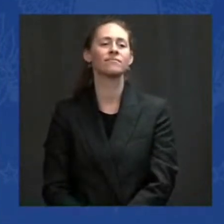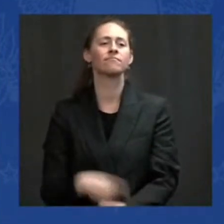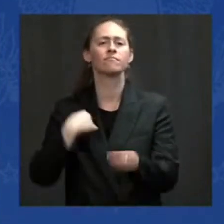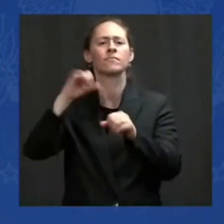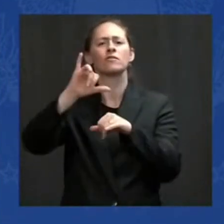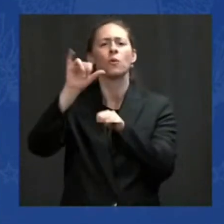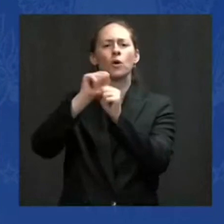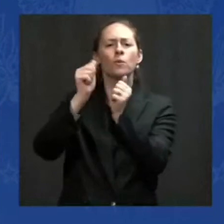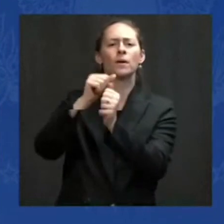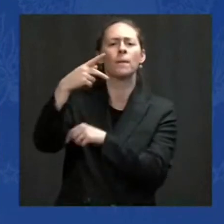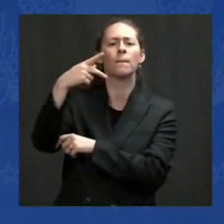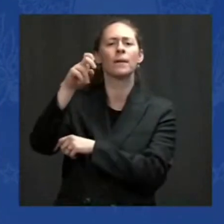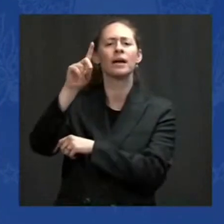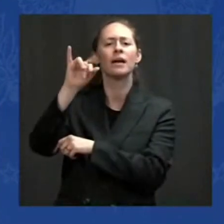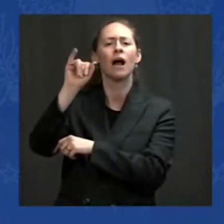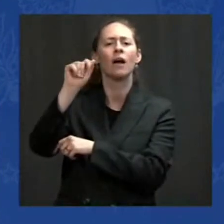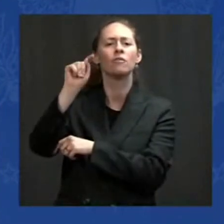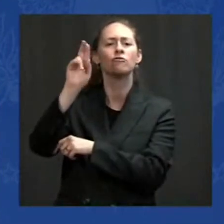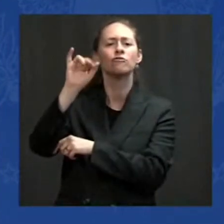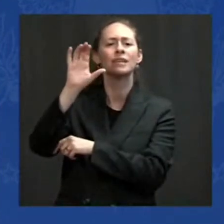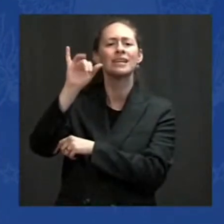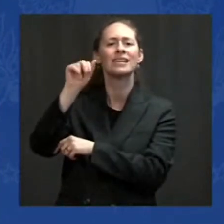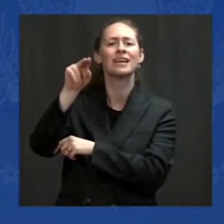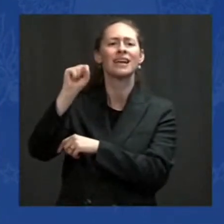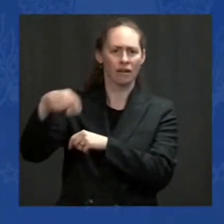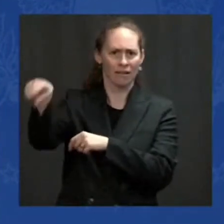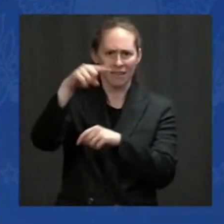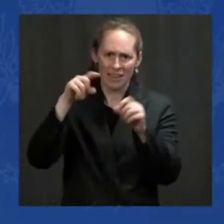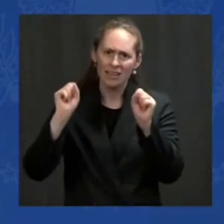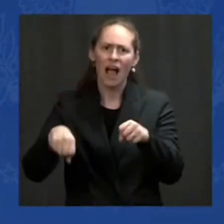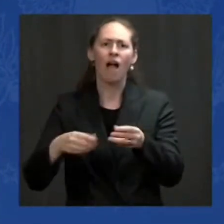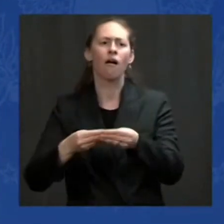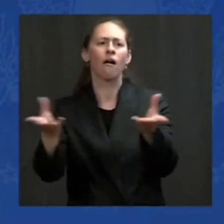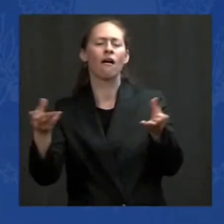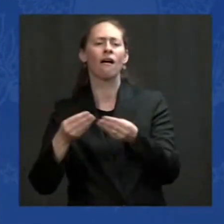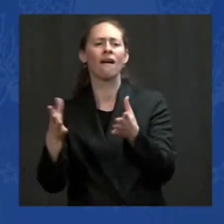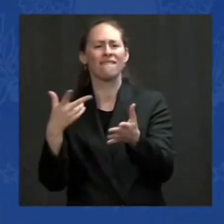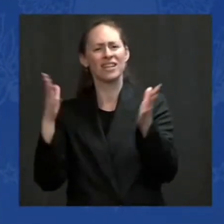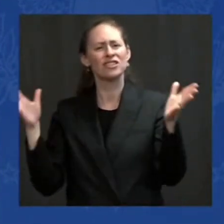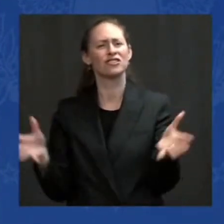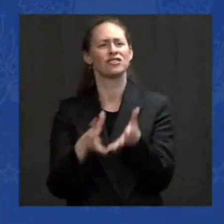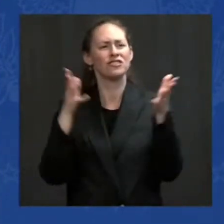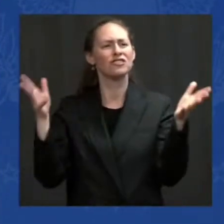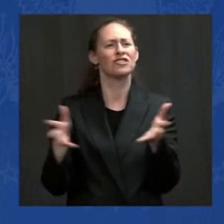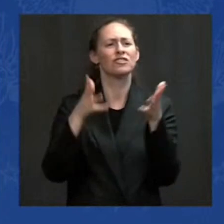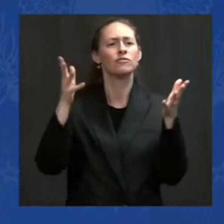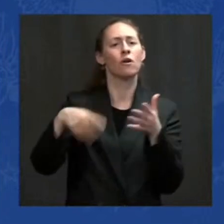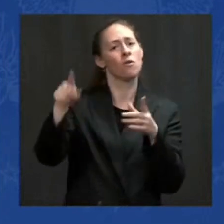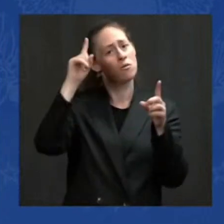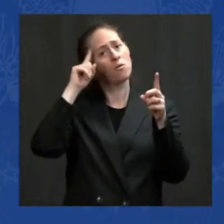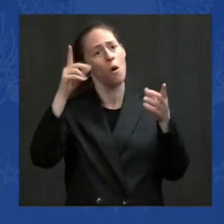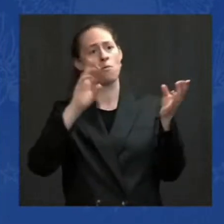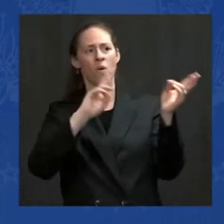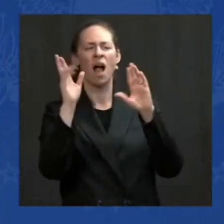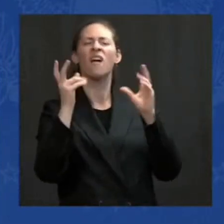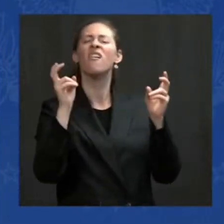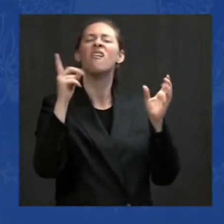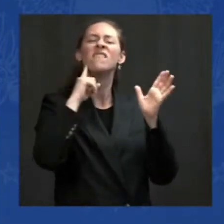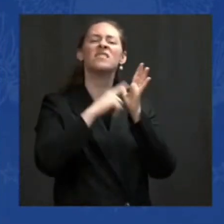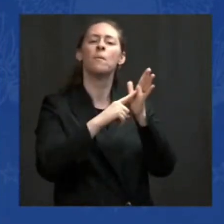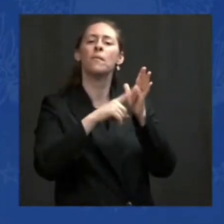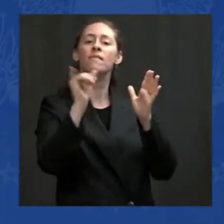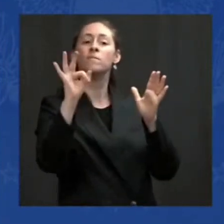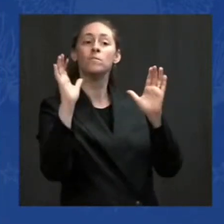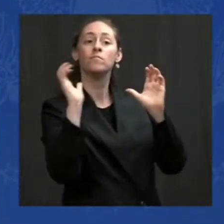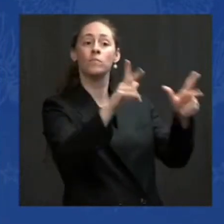people to push to get younger people vaccinated as they see their doctors for back-to-school checkups or get physicals for